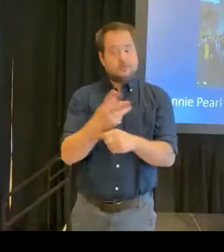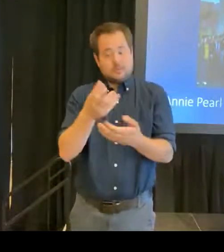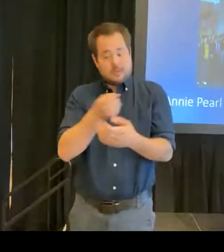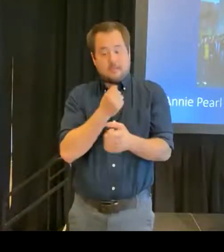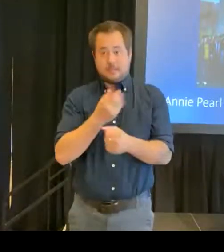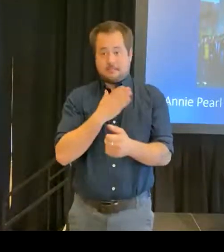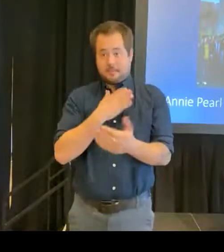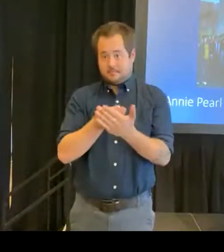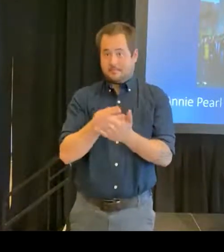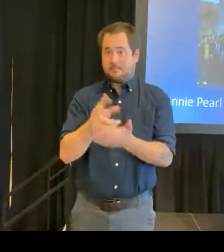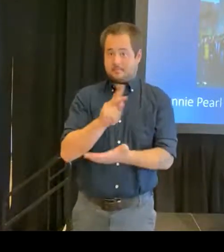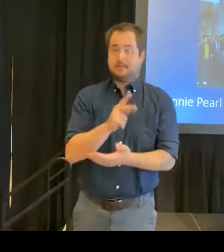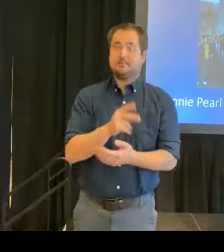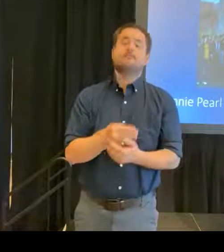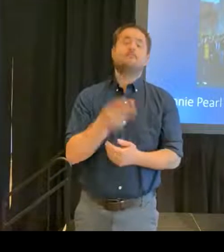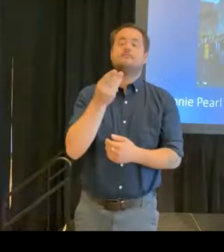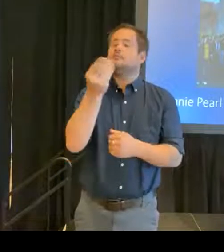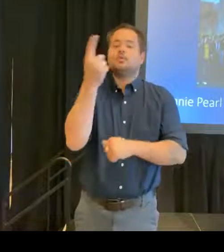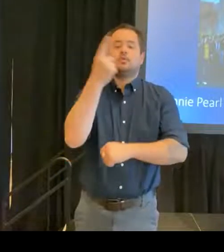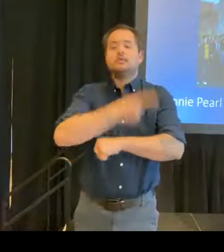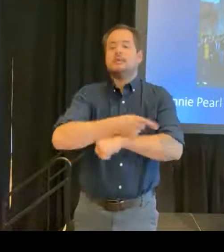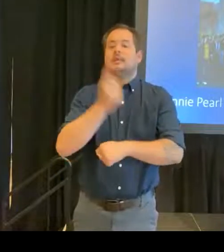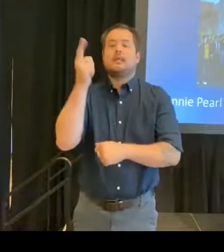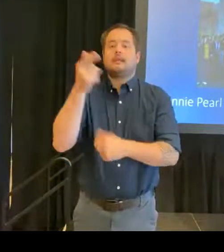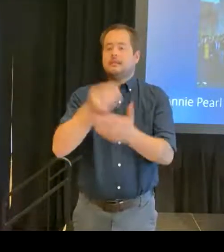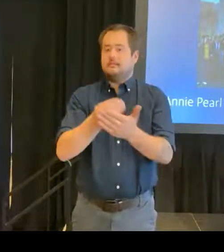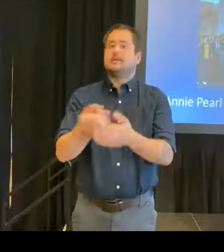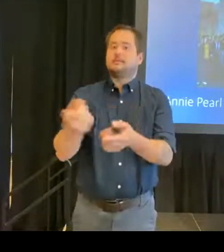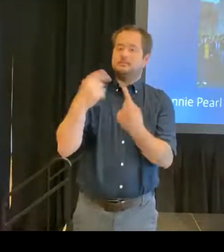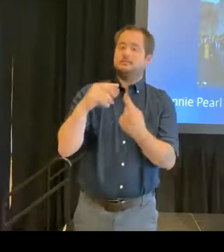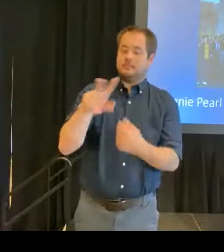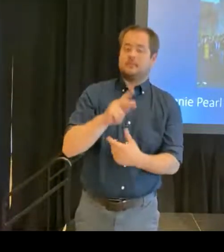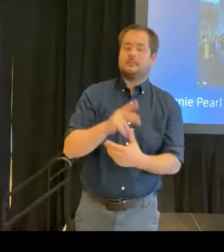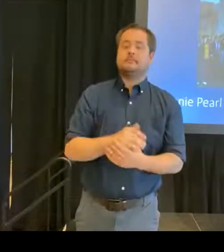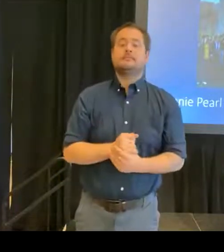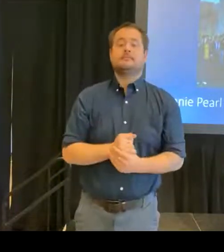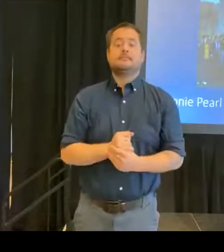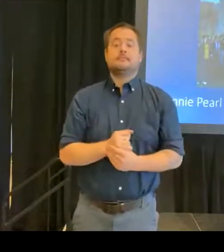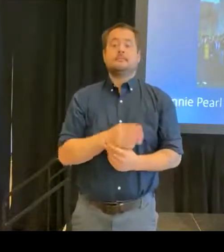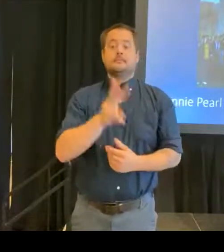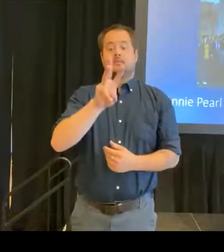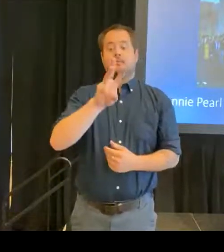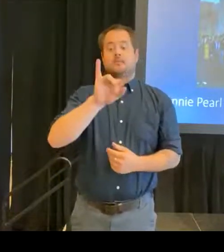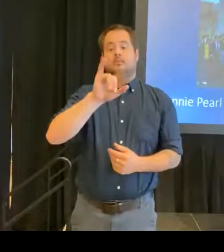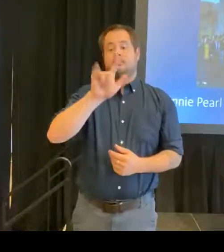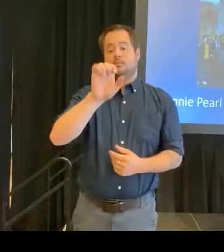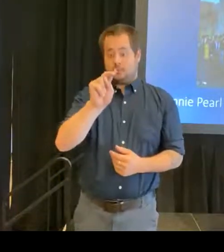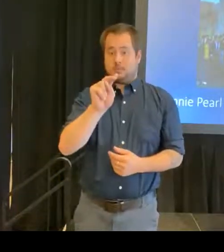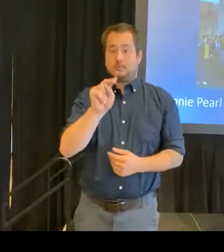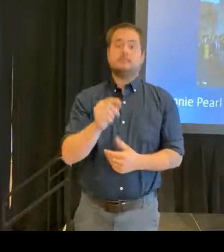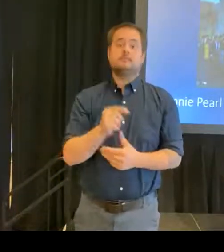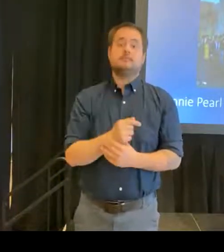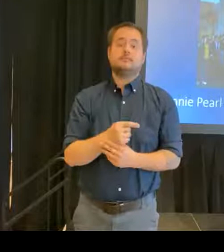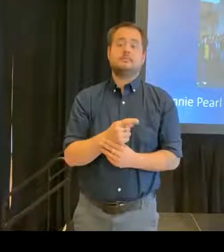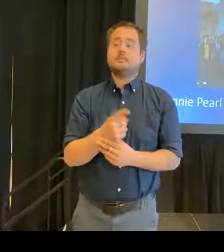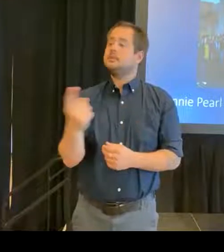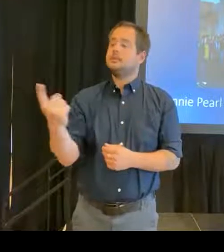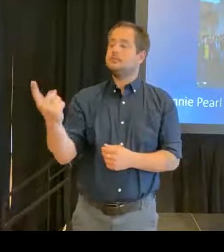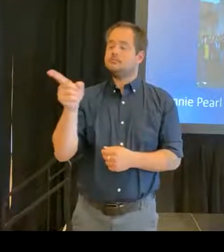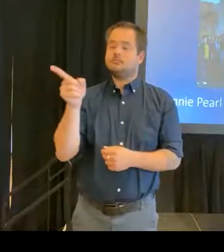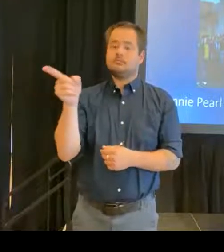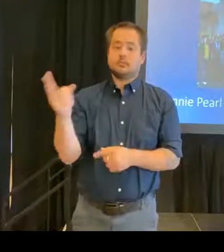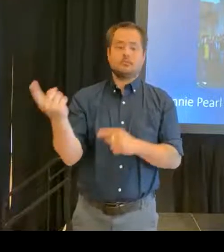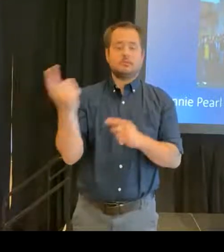A few days later, I got a refund for my ticket. And Wilson was coming into the coffee lounge, the